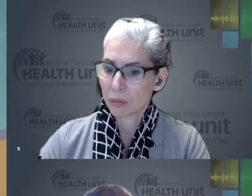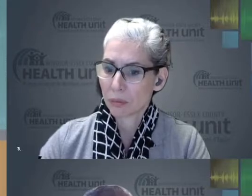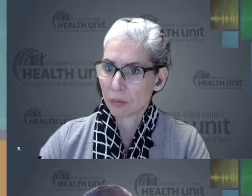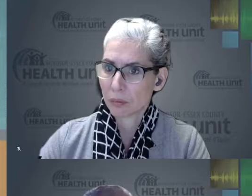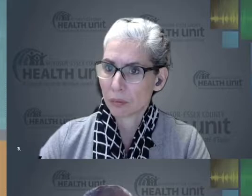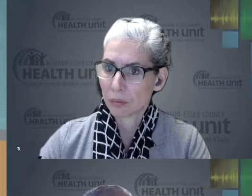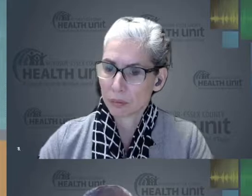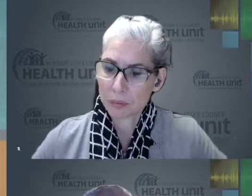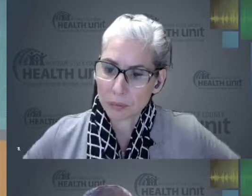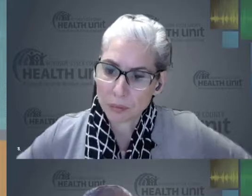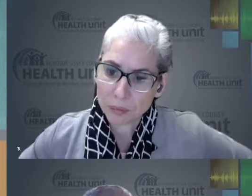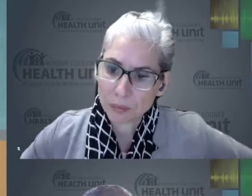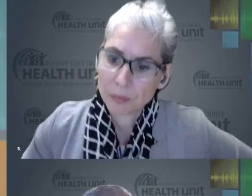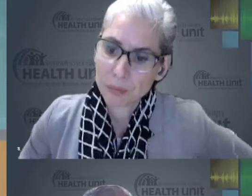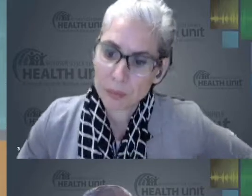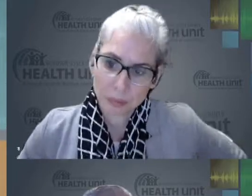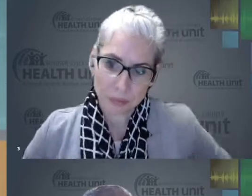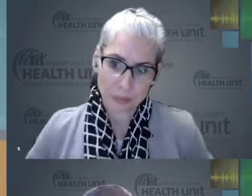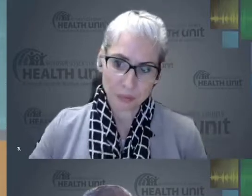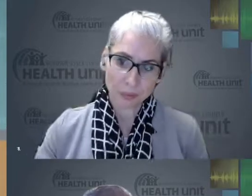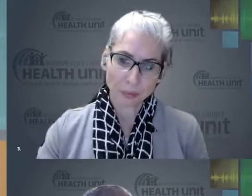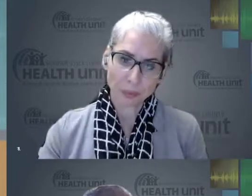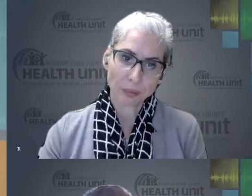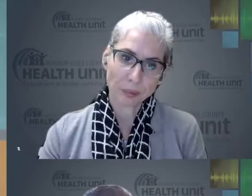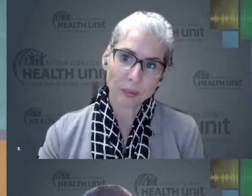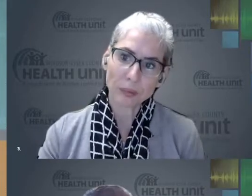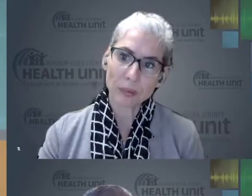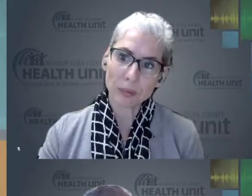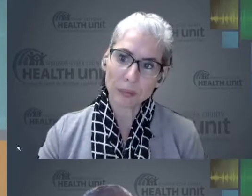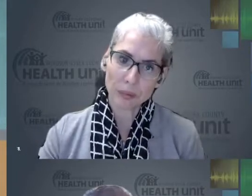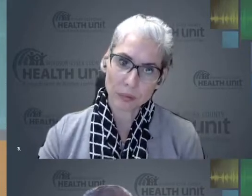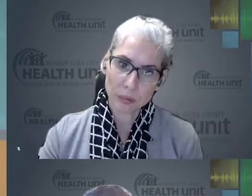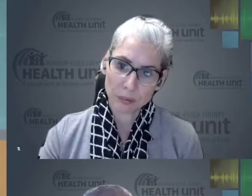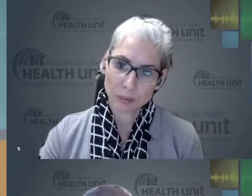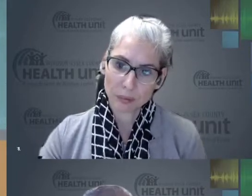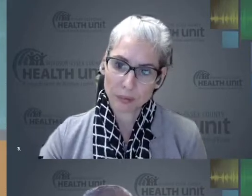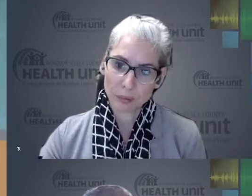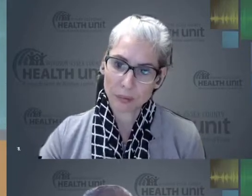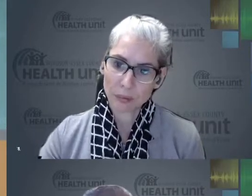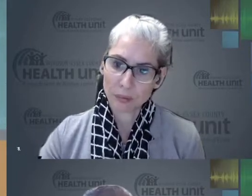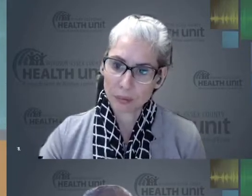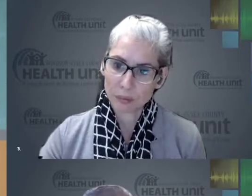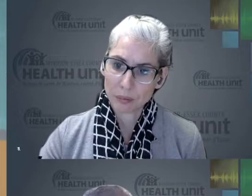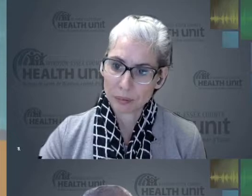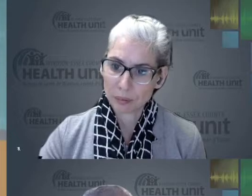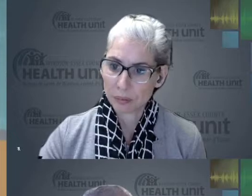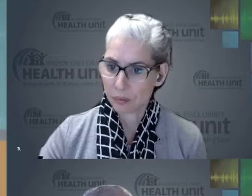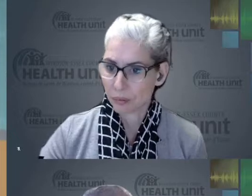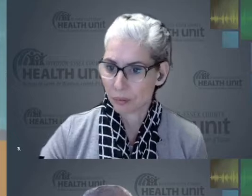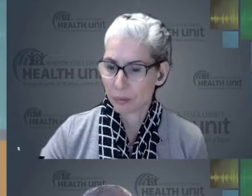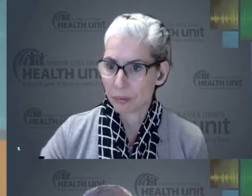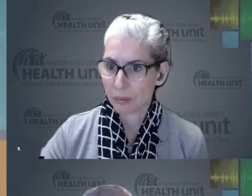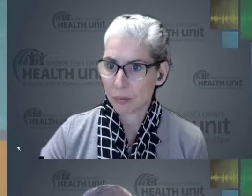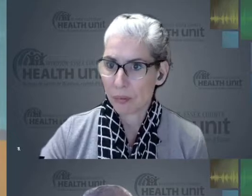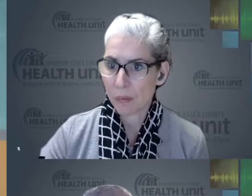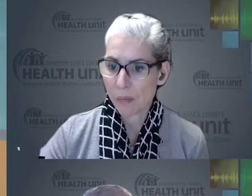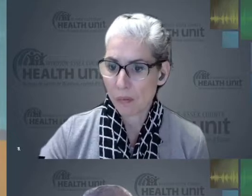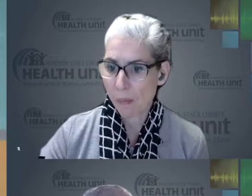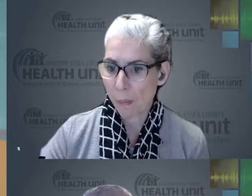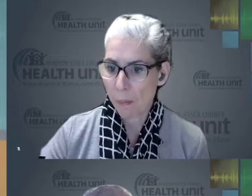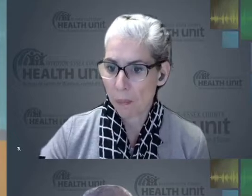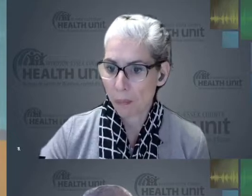it similar to what we've been seeing throughout? At the moment, I'd have to go and take a look. I don't have that information readily